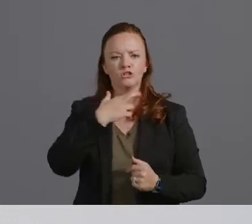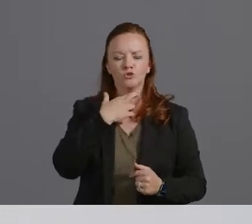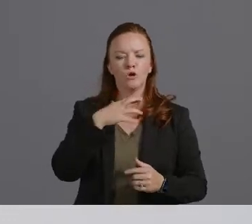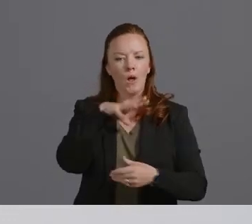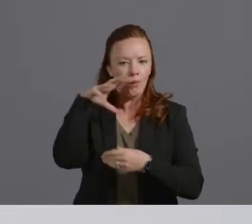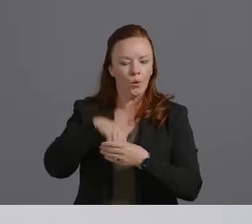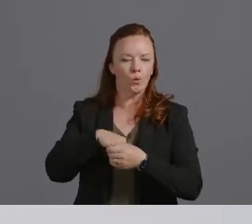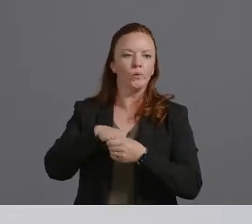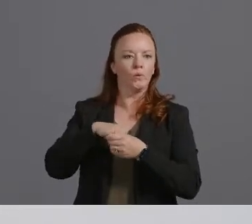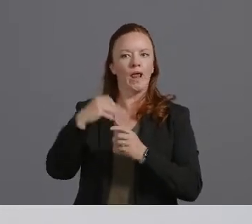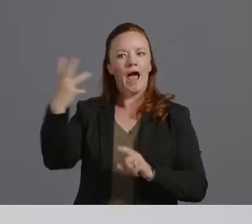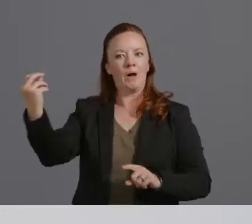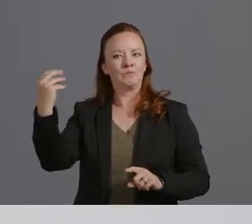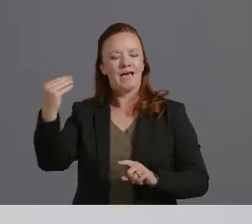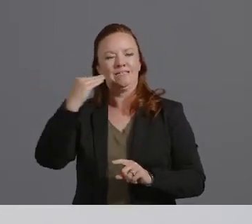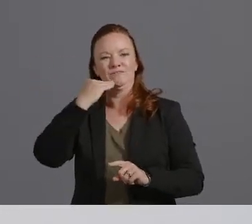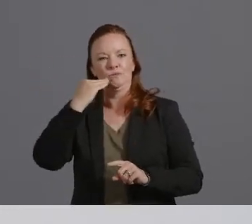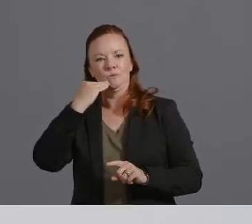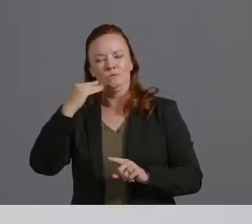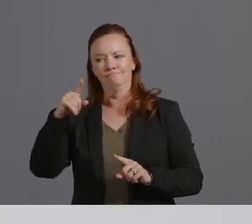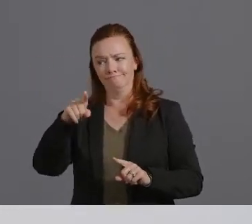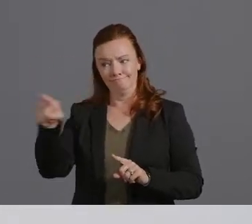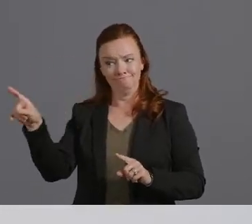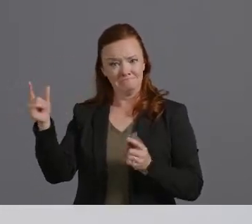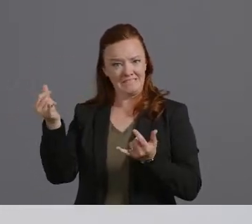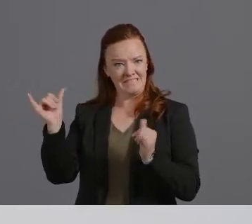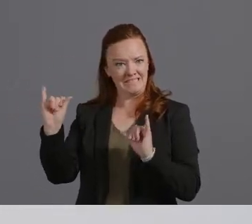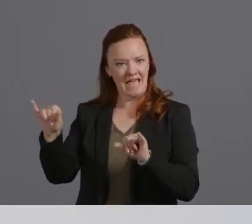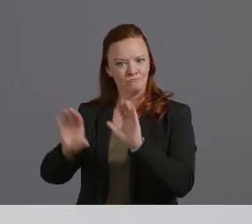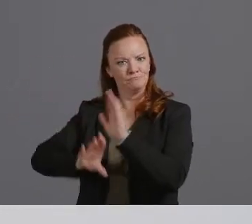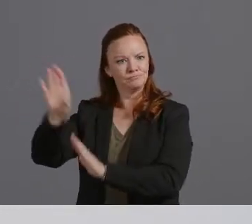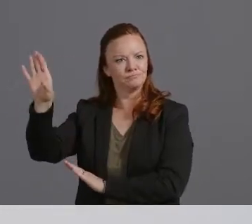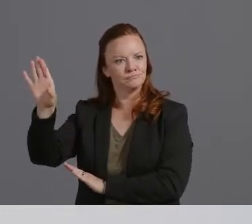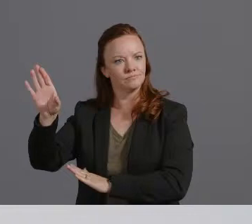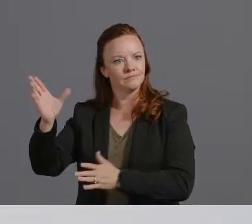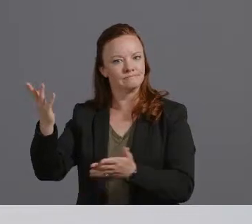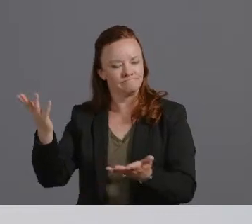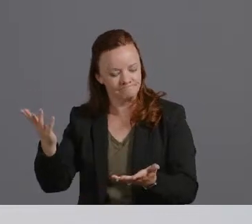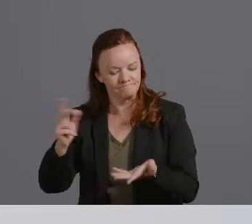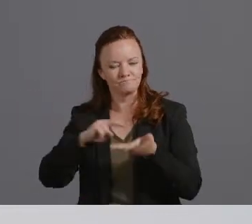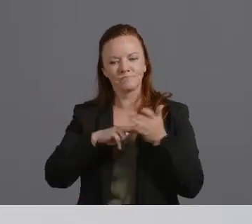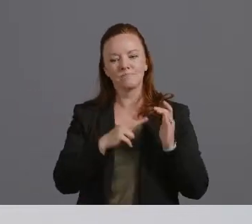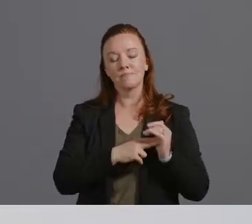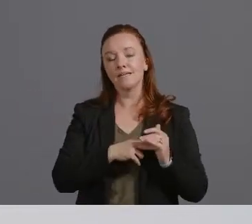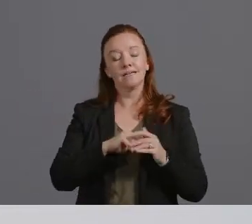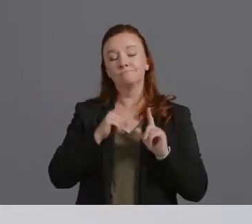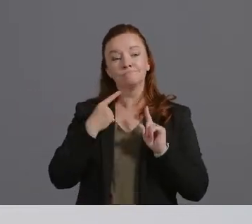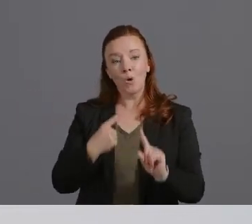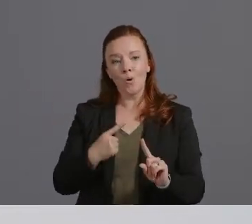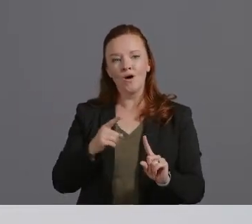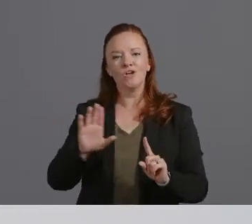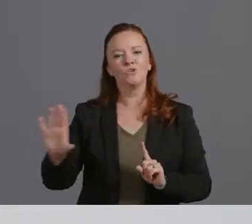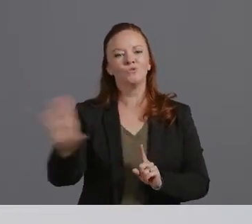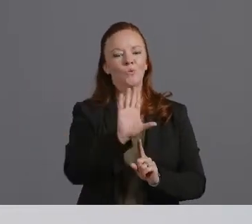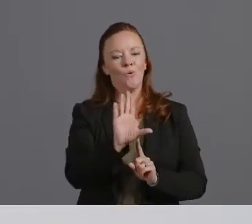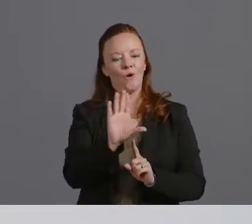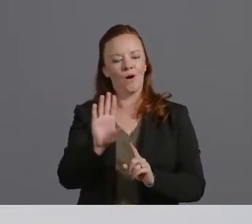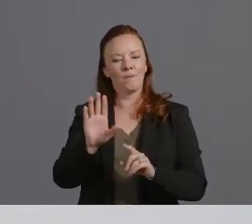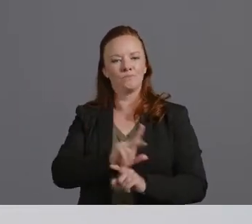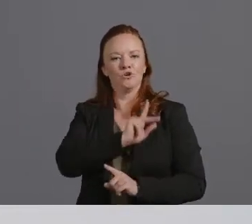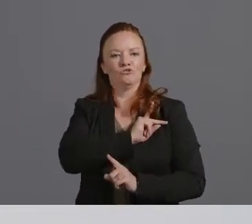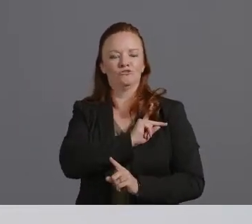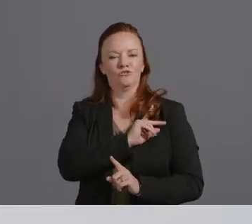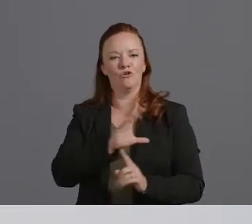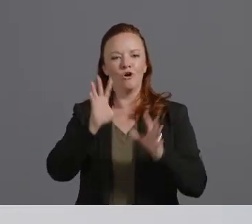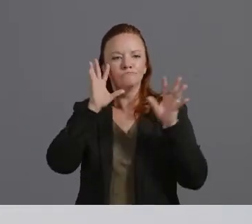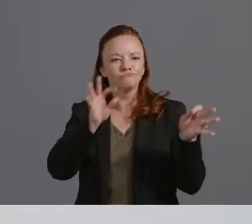saw the same spike that we did. So it's really those personal behaviors and making sure that you're not letting your guard down with your mask and not getting